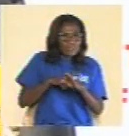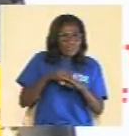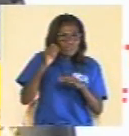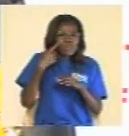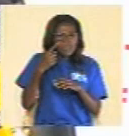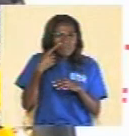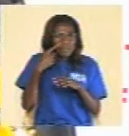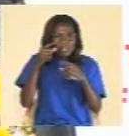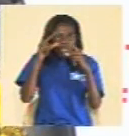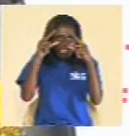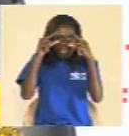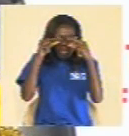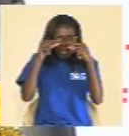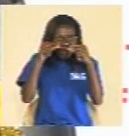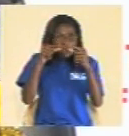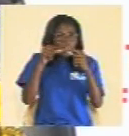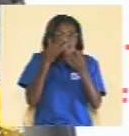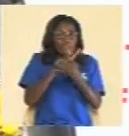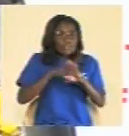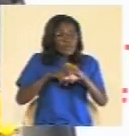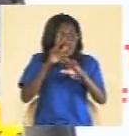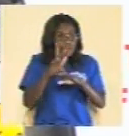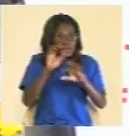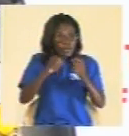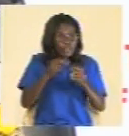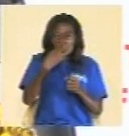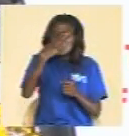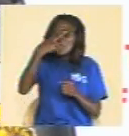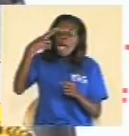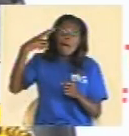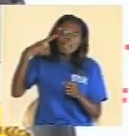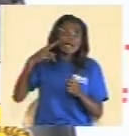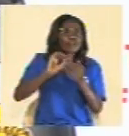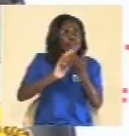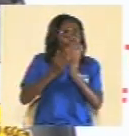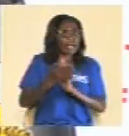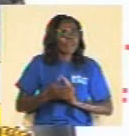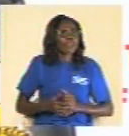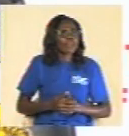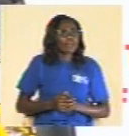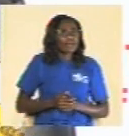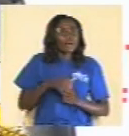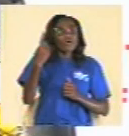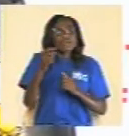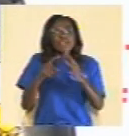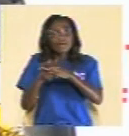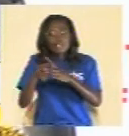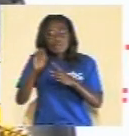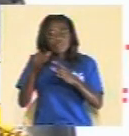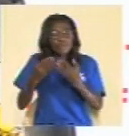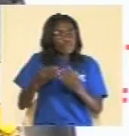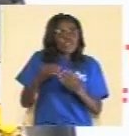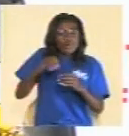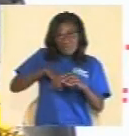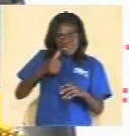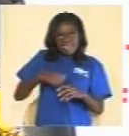you also end up with blindness. But once again, this happens only if we let the disease lurk around in a patient